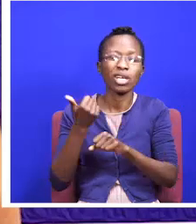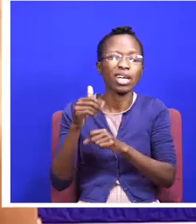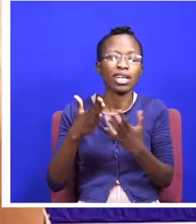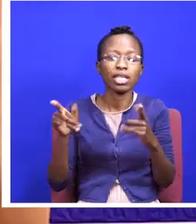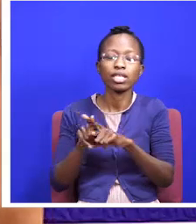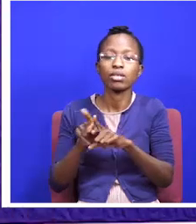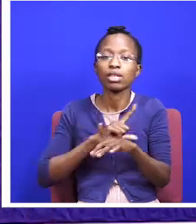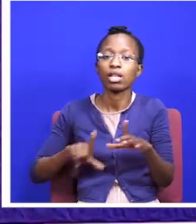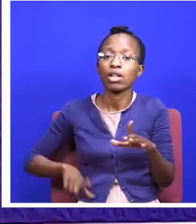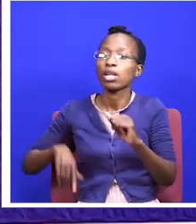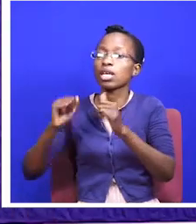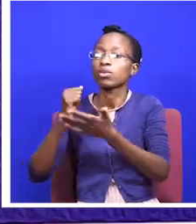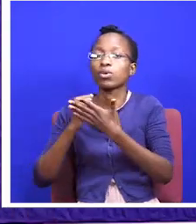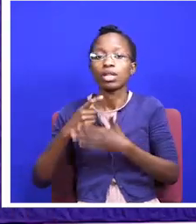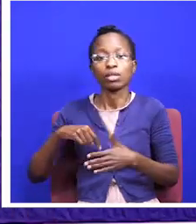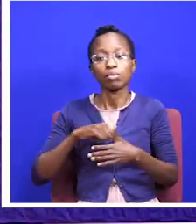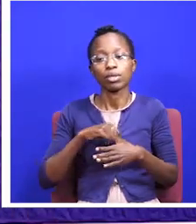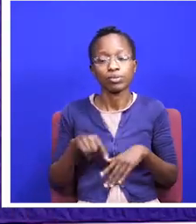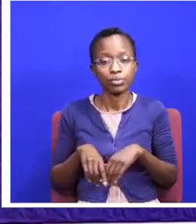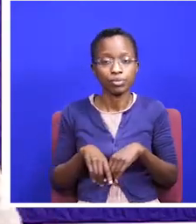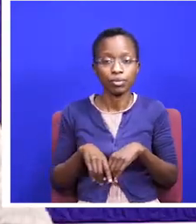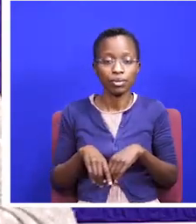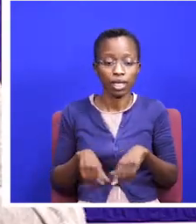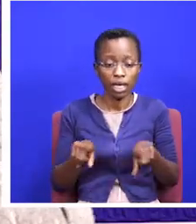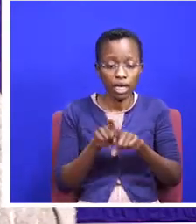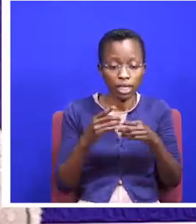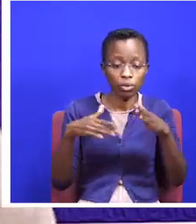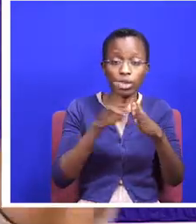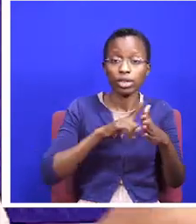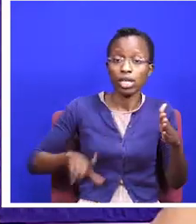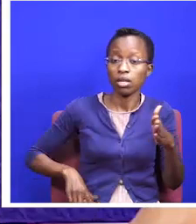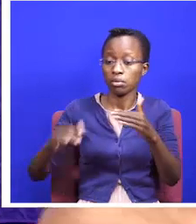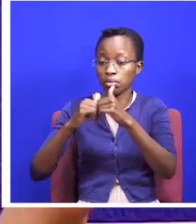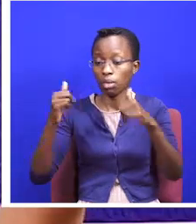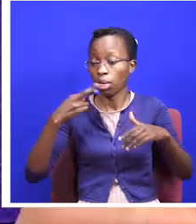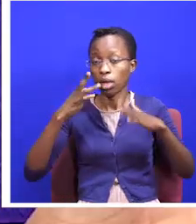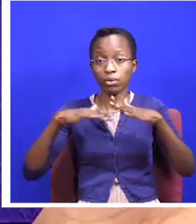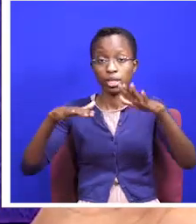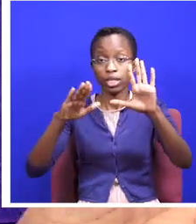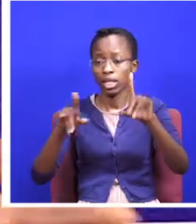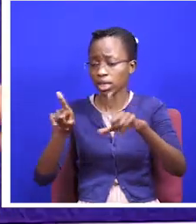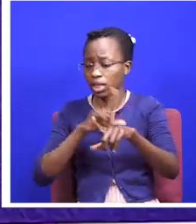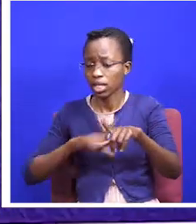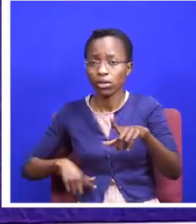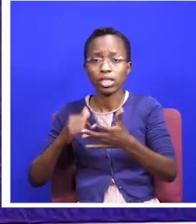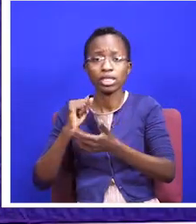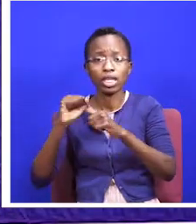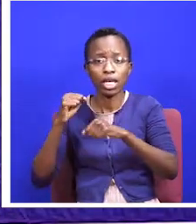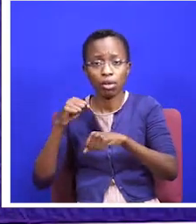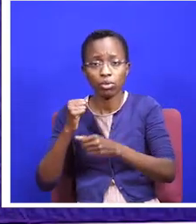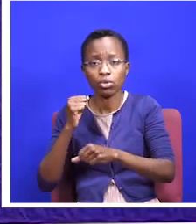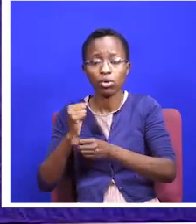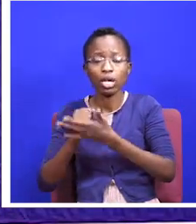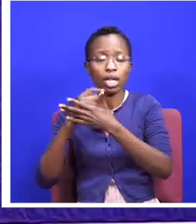do anything and is able to help us. The same way he parted the Red Sea, something that was impossible, he's able to